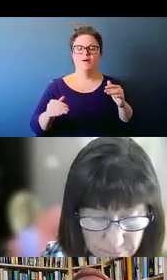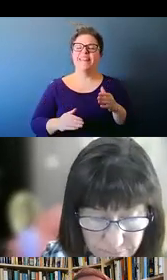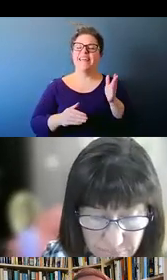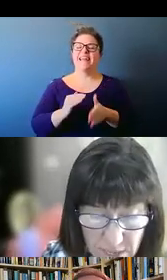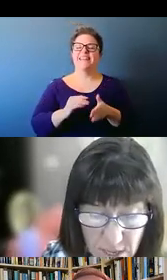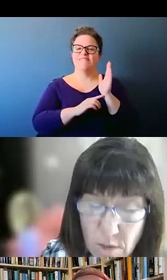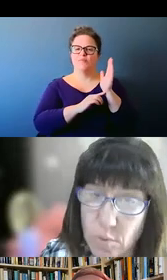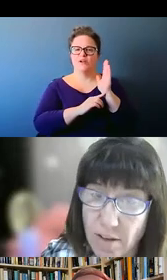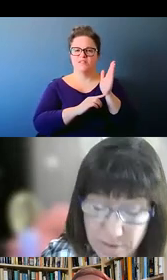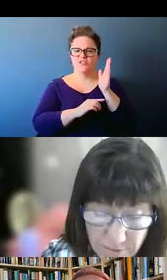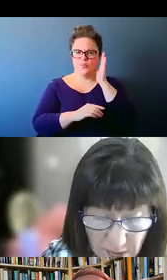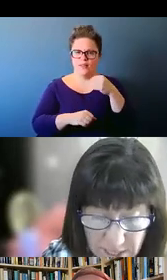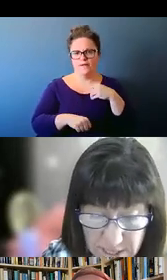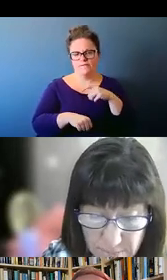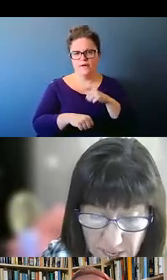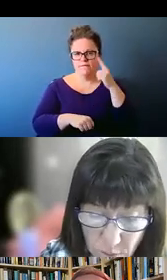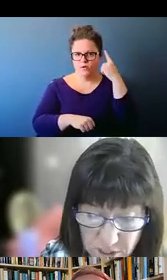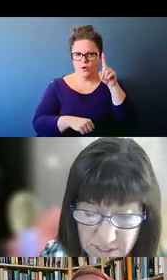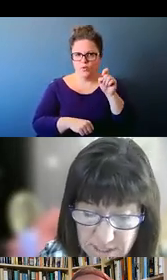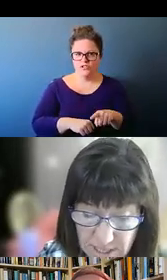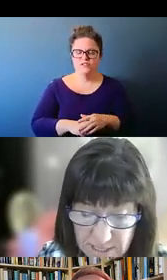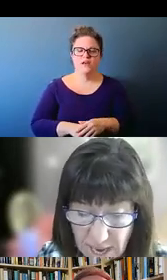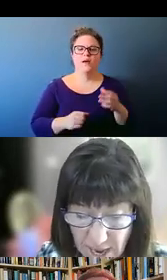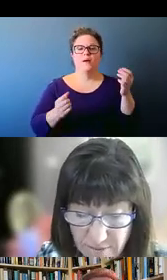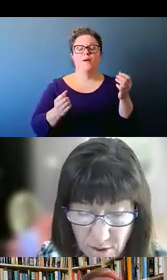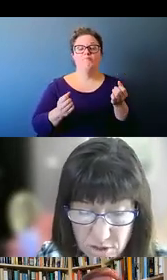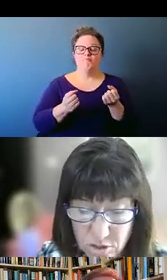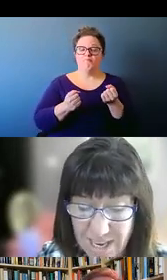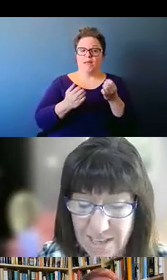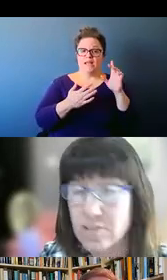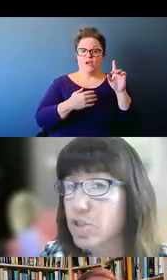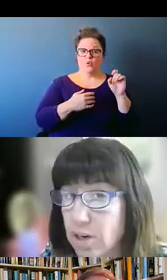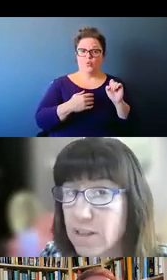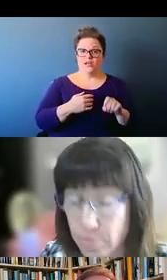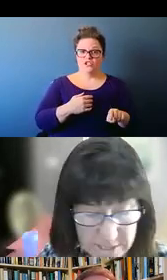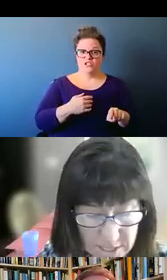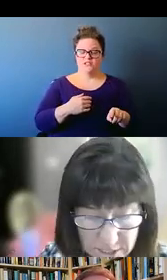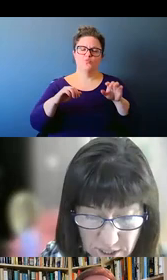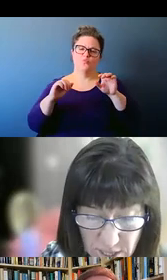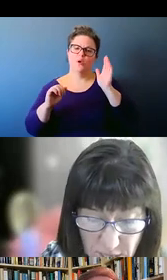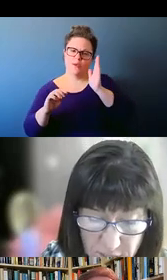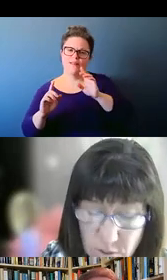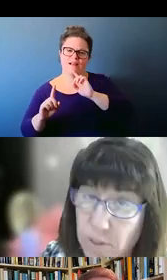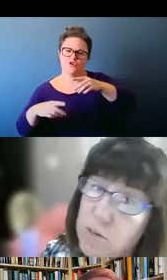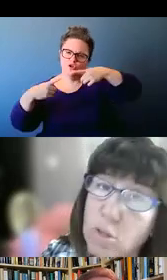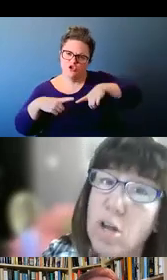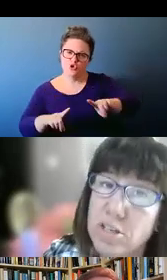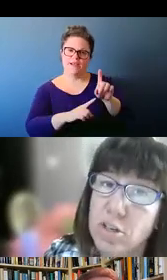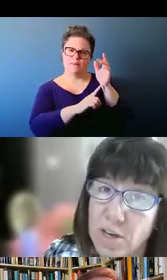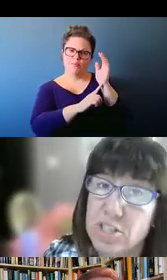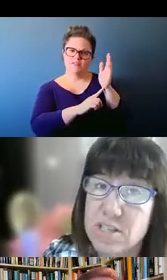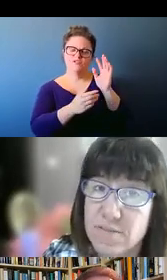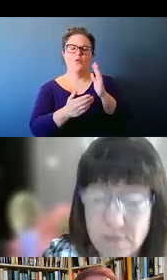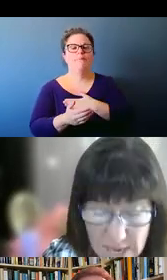presentation. We often find that many questions attendees have are usually answered during the presentation. So please hold on to